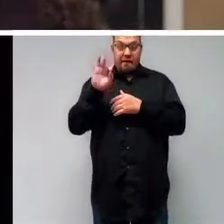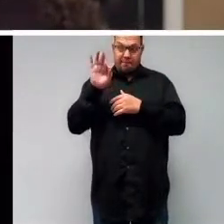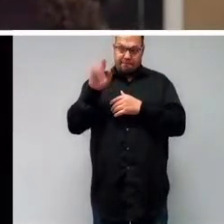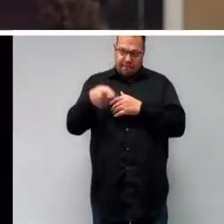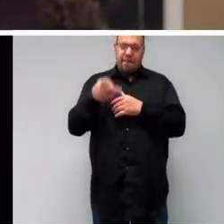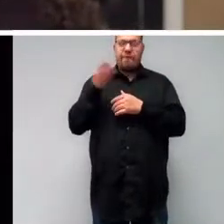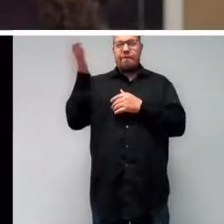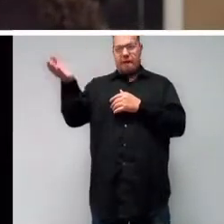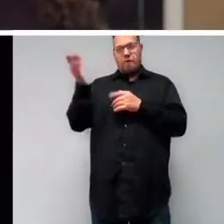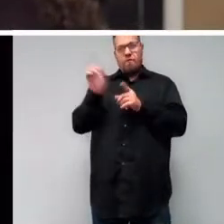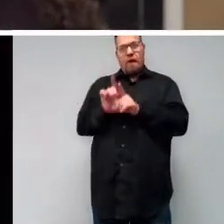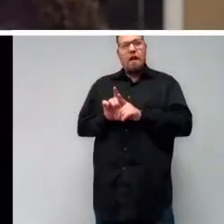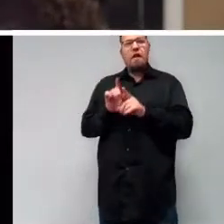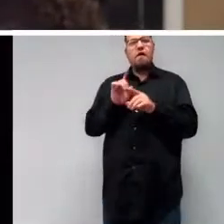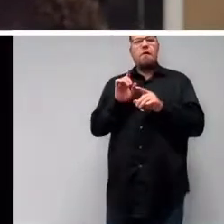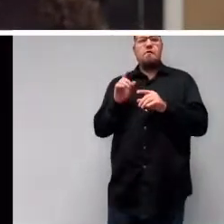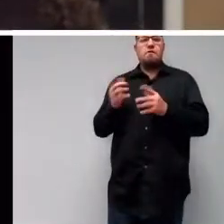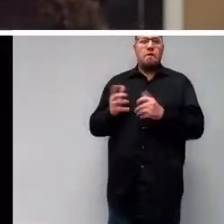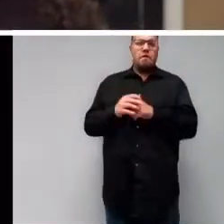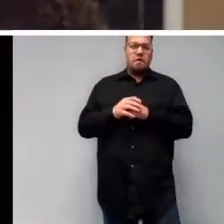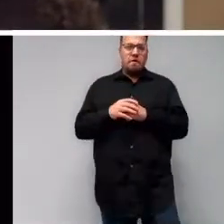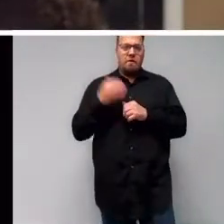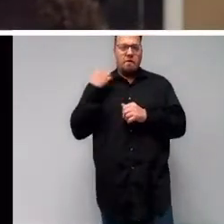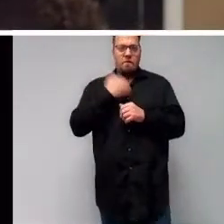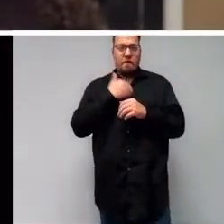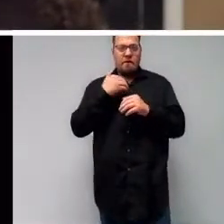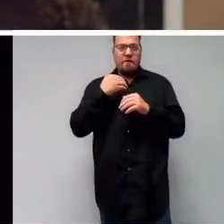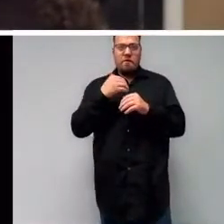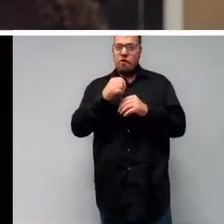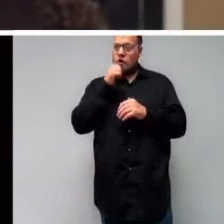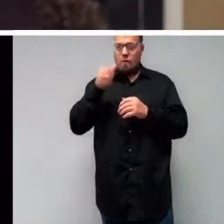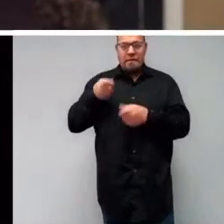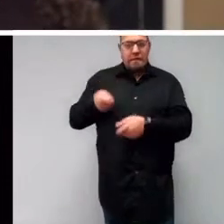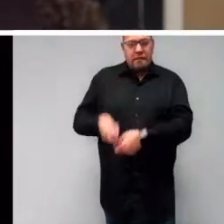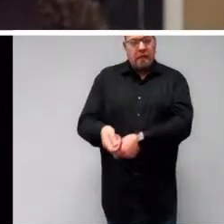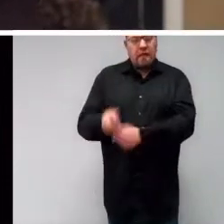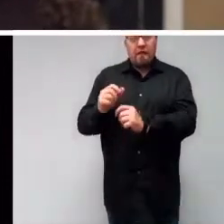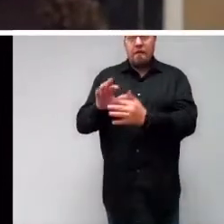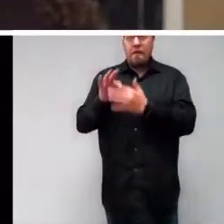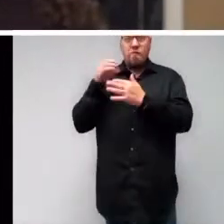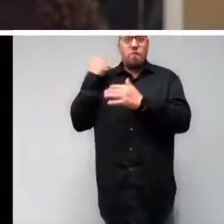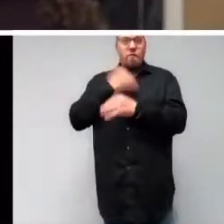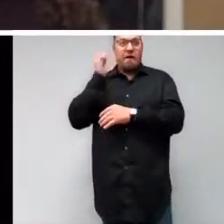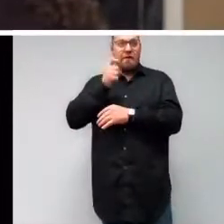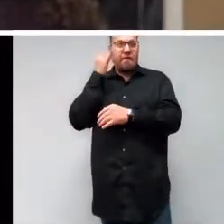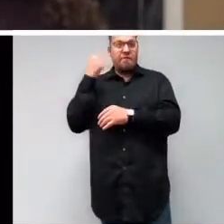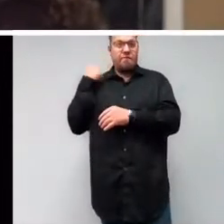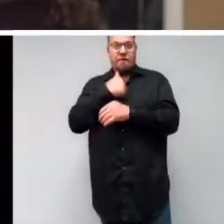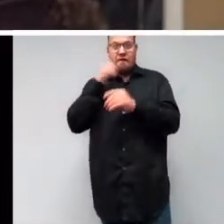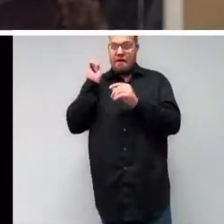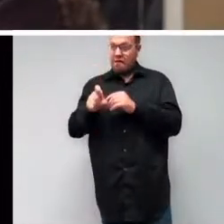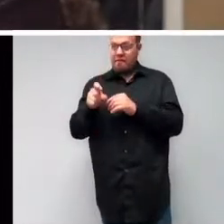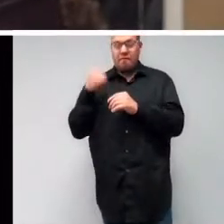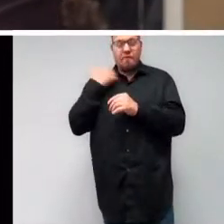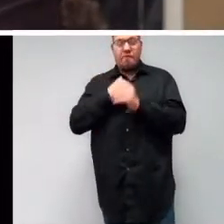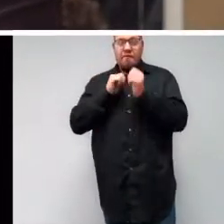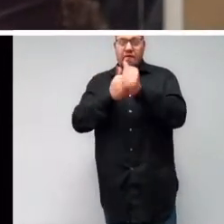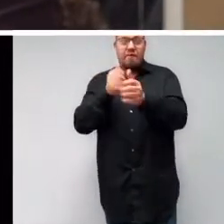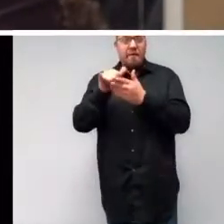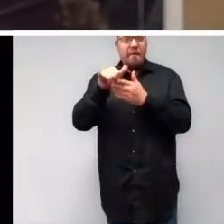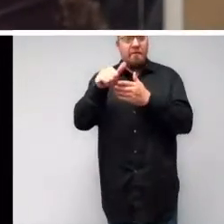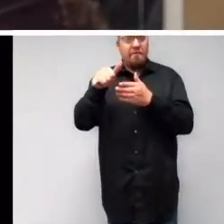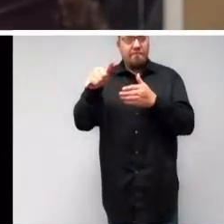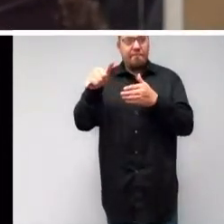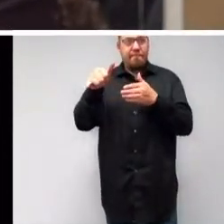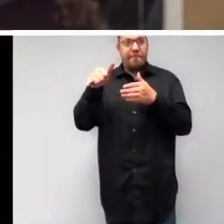so we don't dig there unless we need to, and if we need to, we follow the CMMP. So we have a very